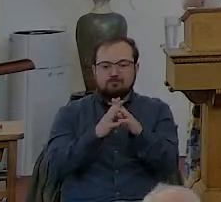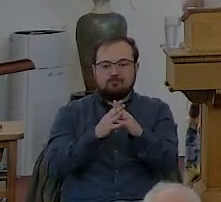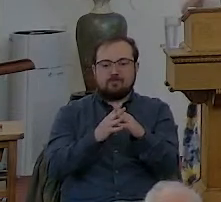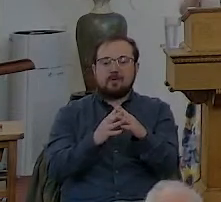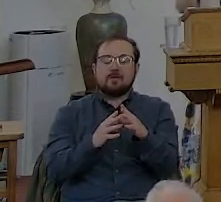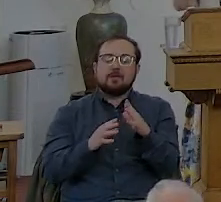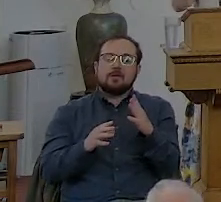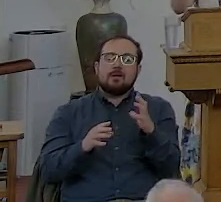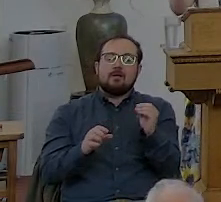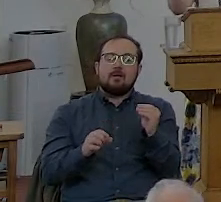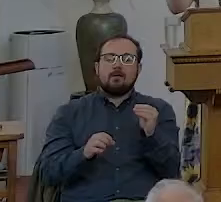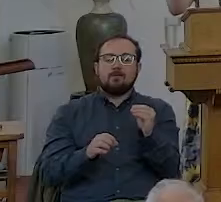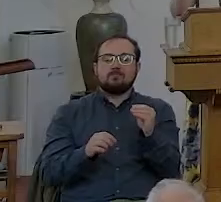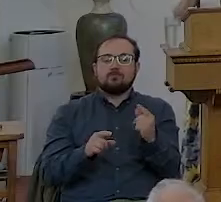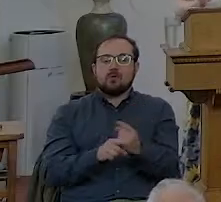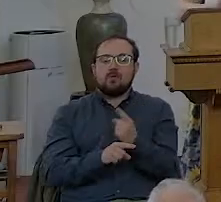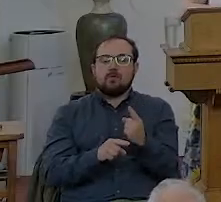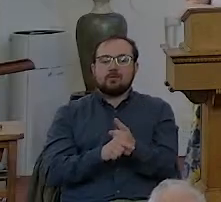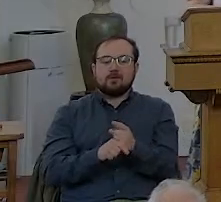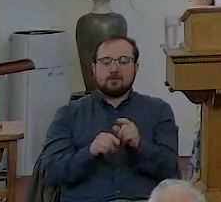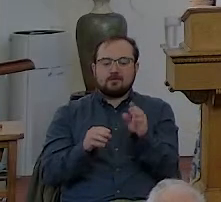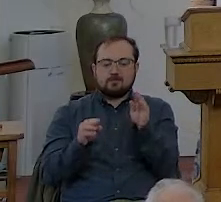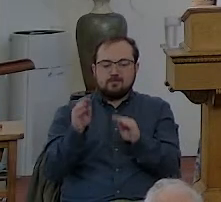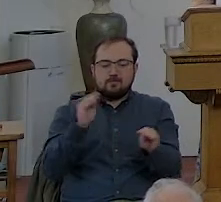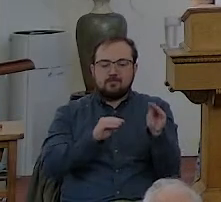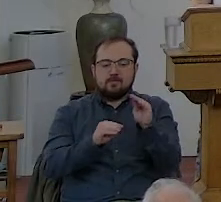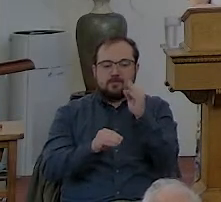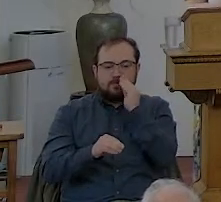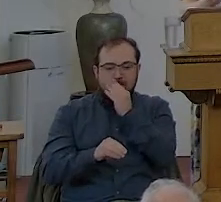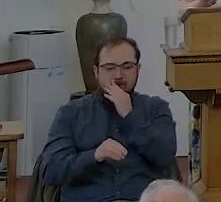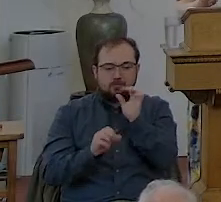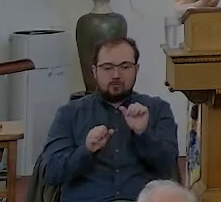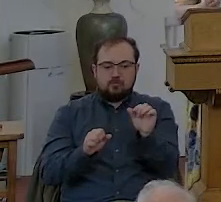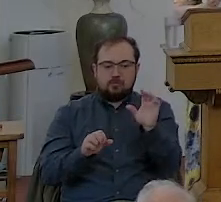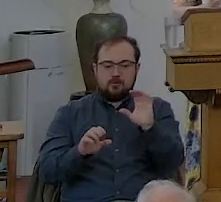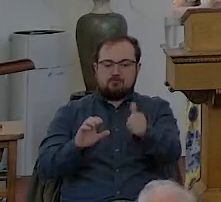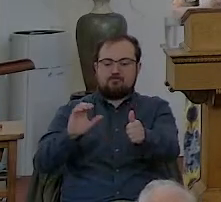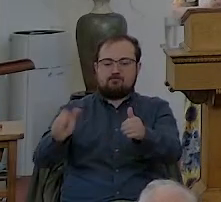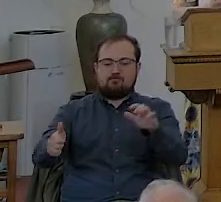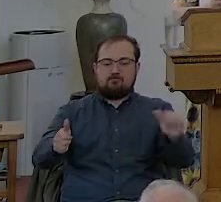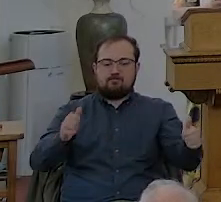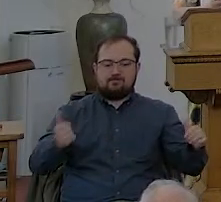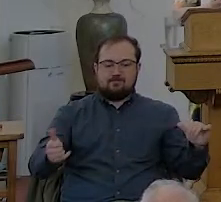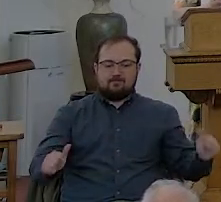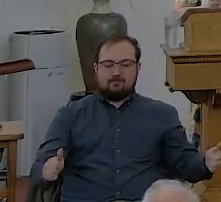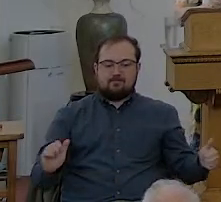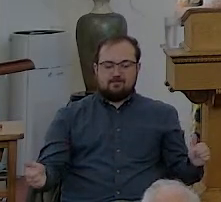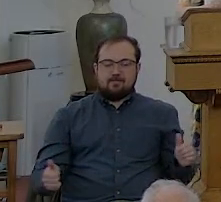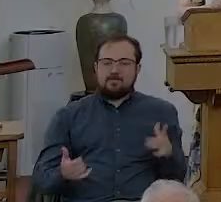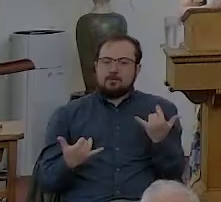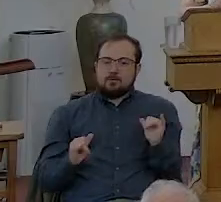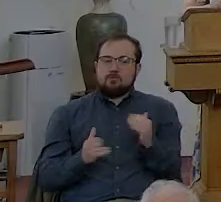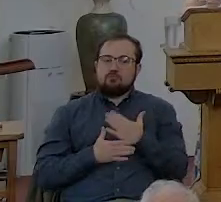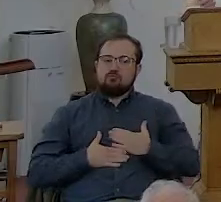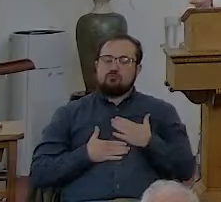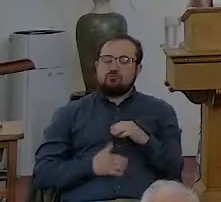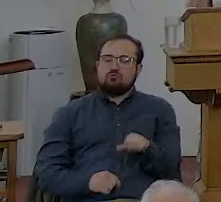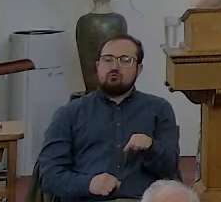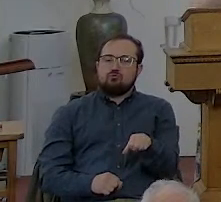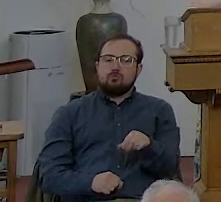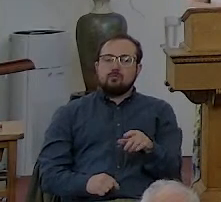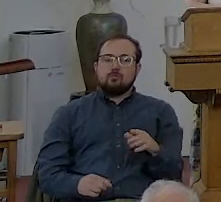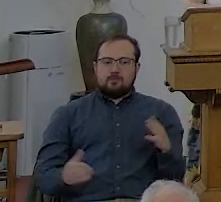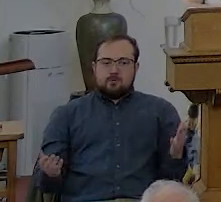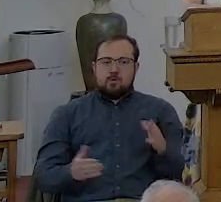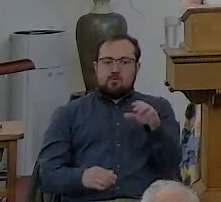arranged flowers placed. I still enjoy viewing these at times. Right